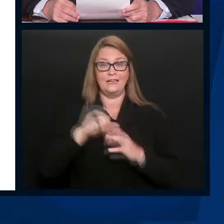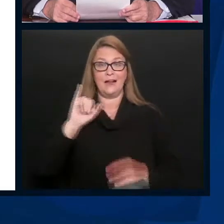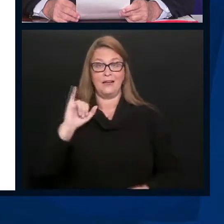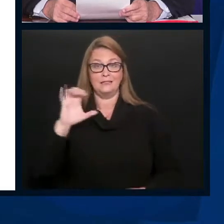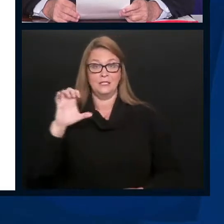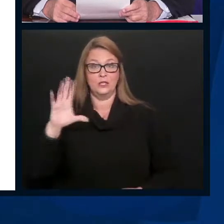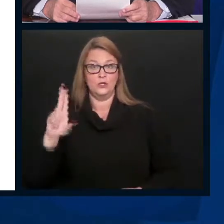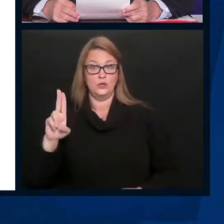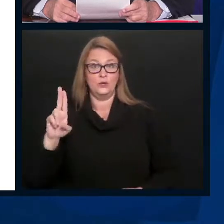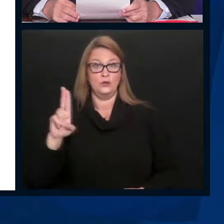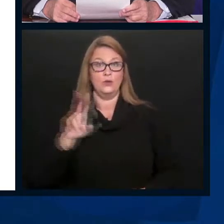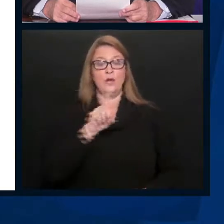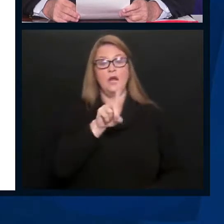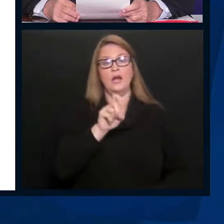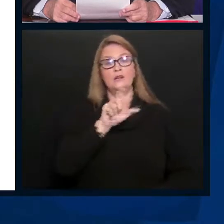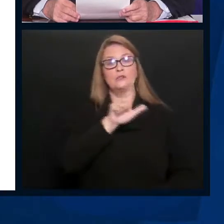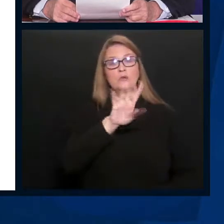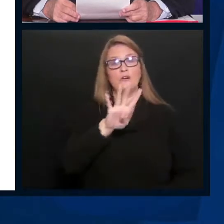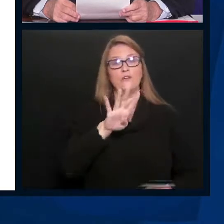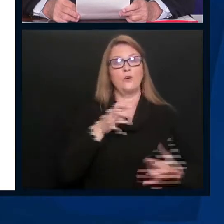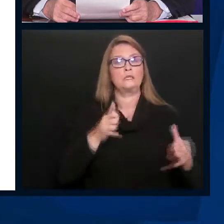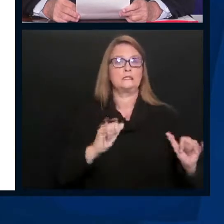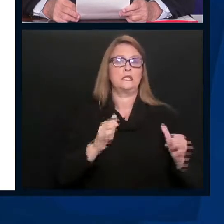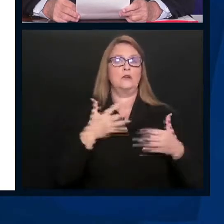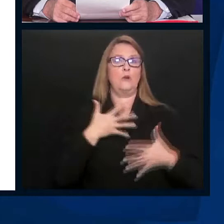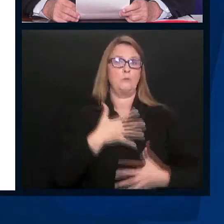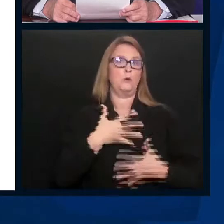and 124 that are on ventilators.